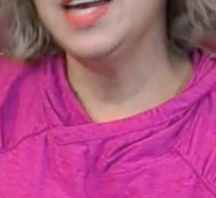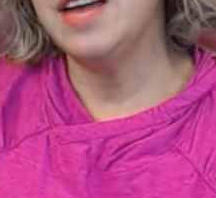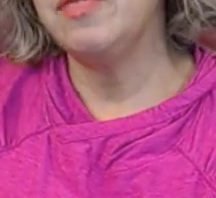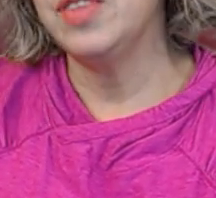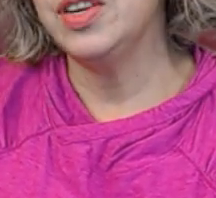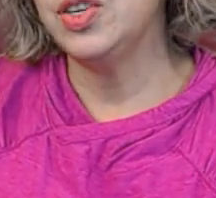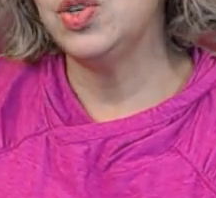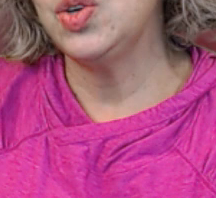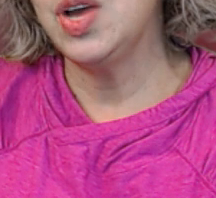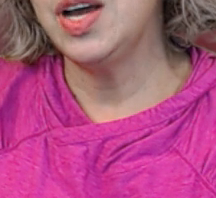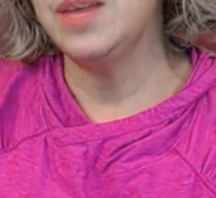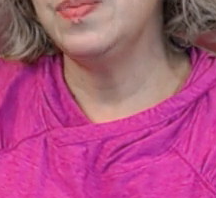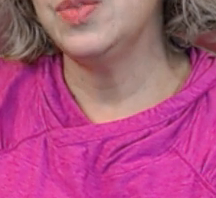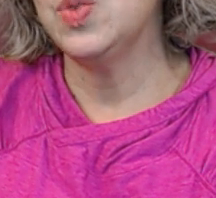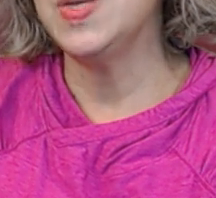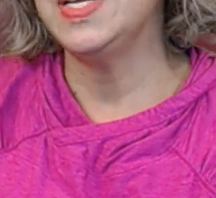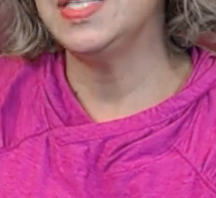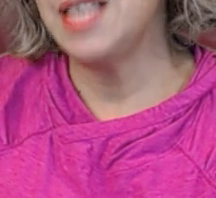then now for the